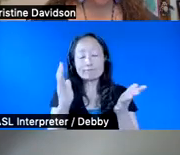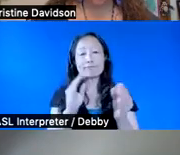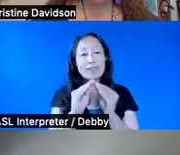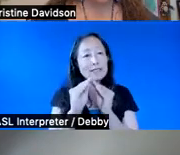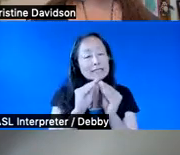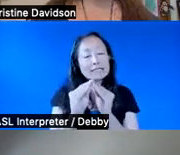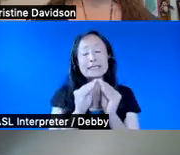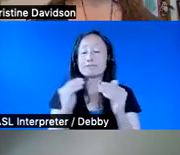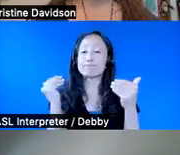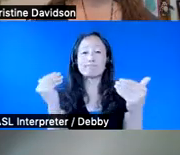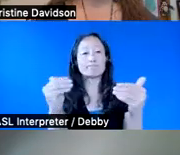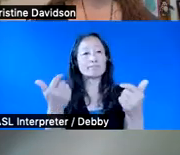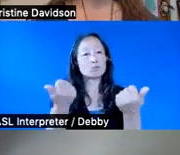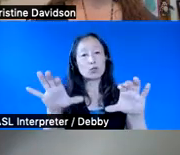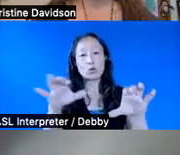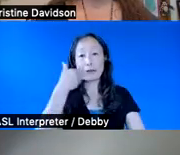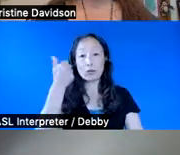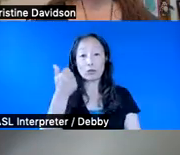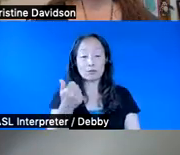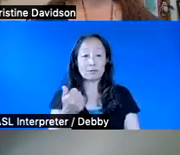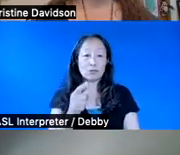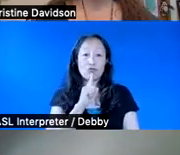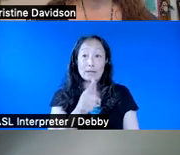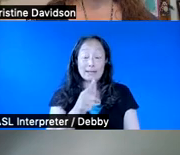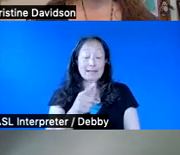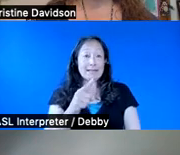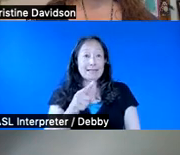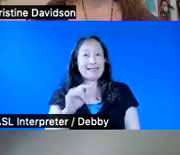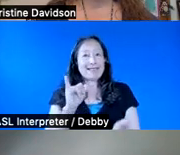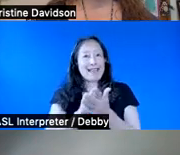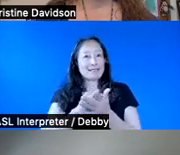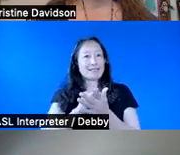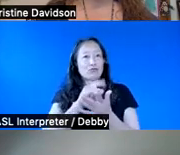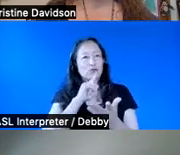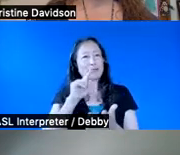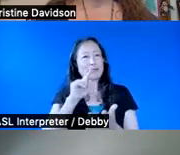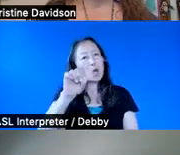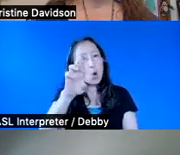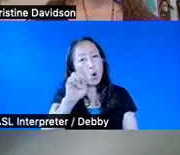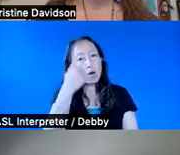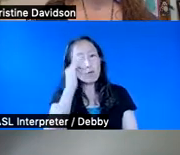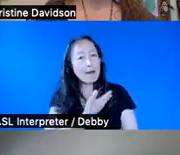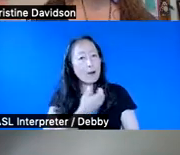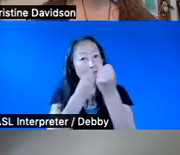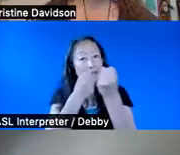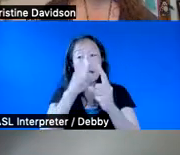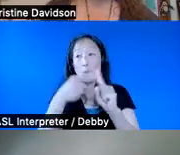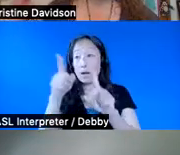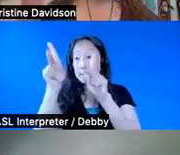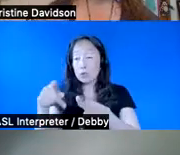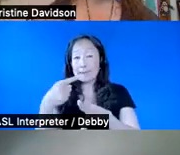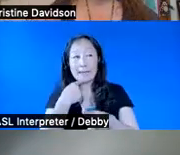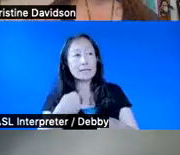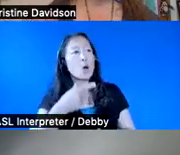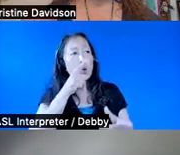Just in our core advocacy, when somebody tells you who they are, you follow that, okay? So it's really important